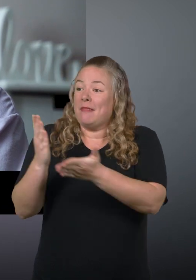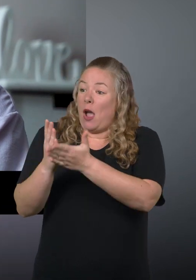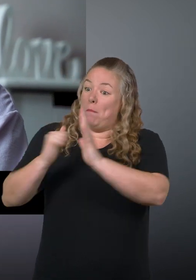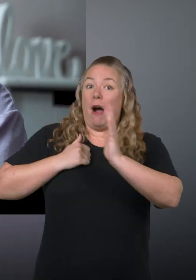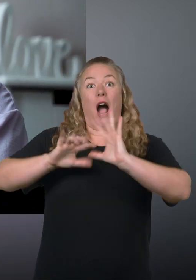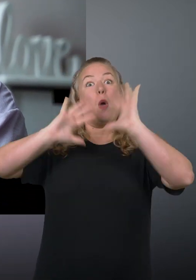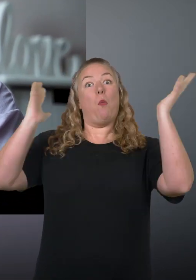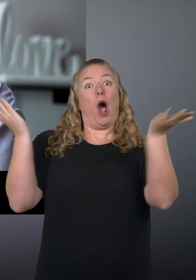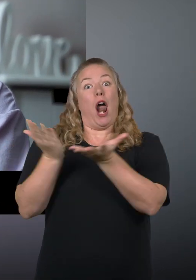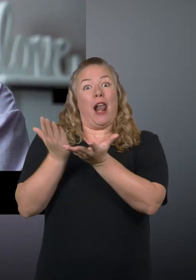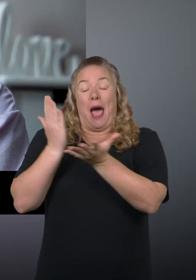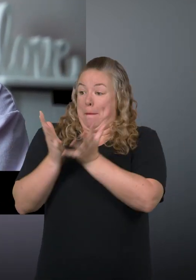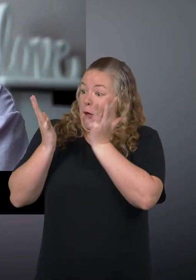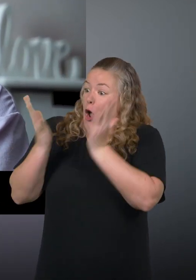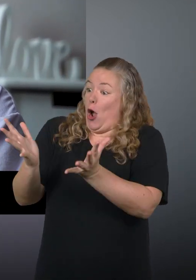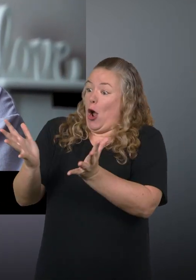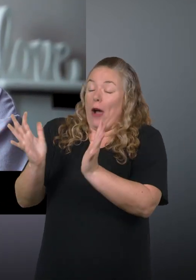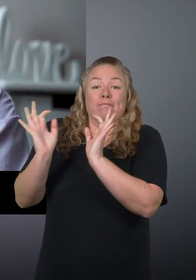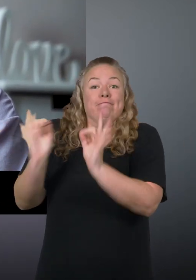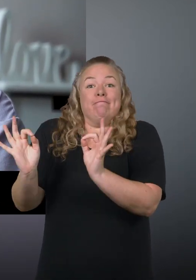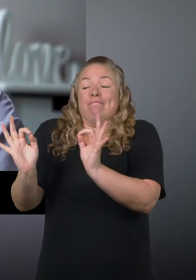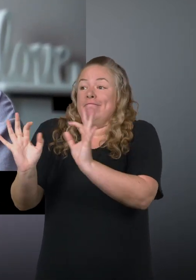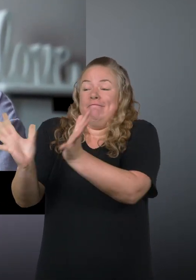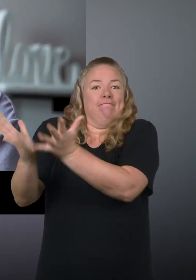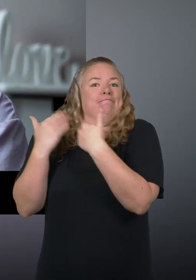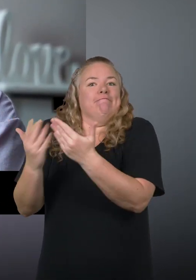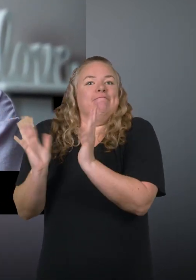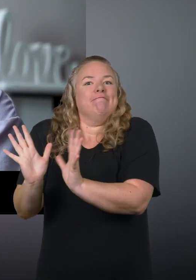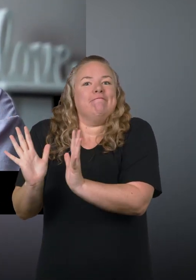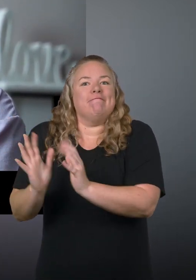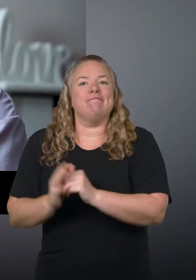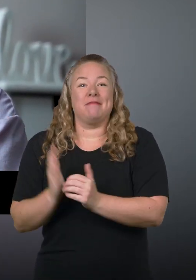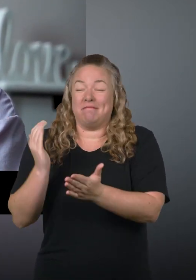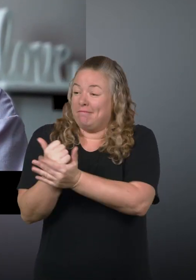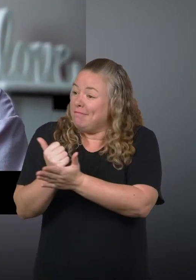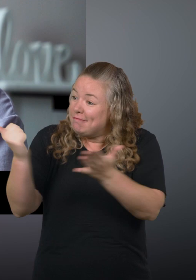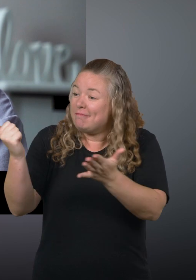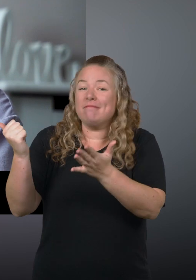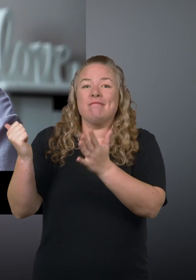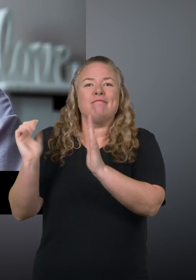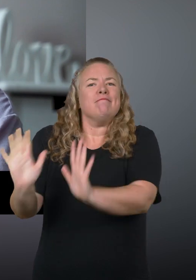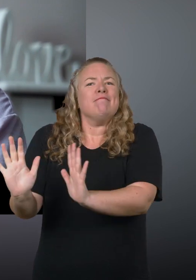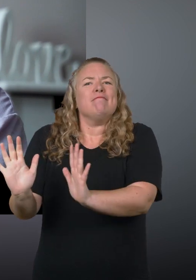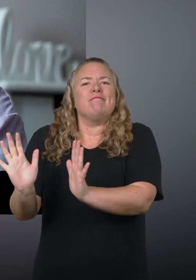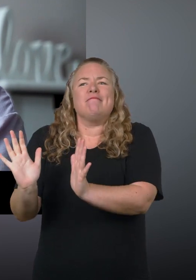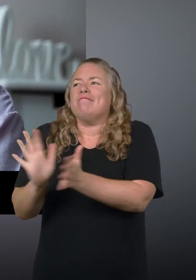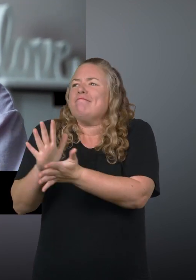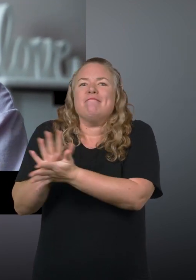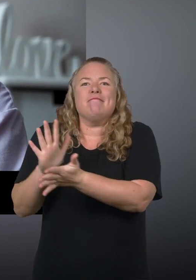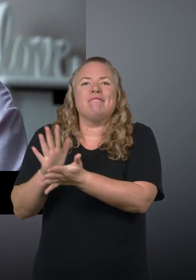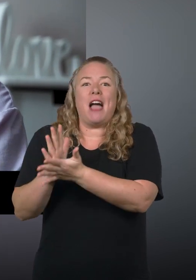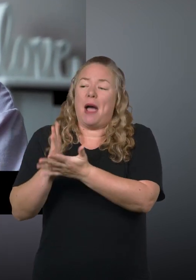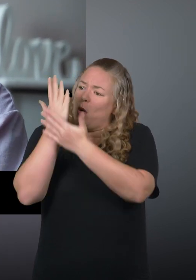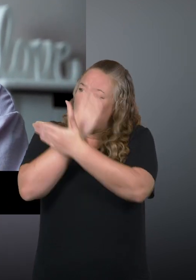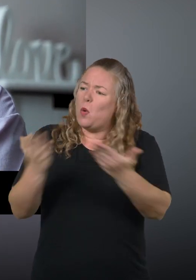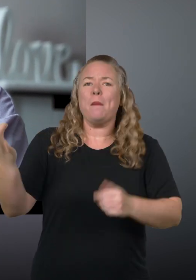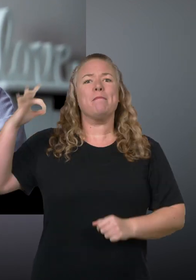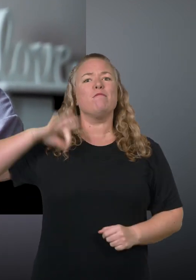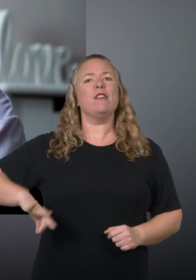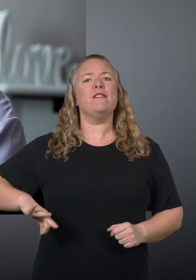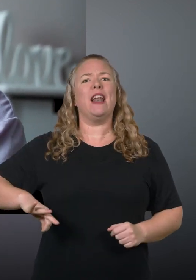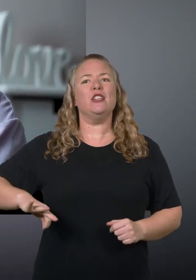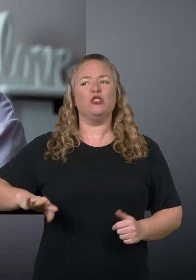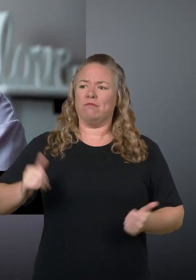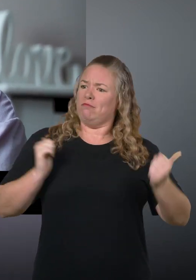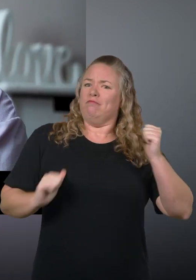world. Yeah, my absolute world. She's an absolute delight, and it's a great privilege